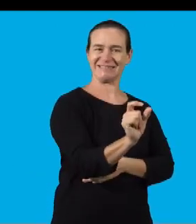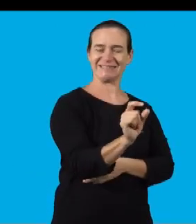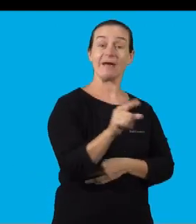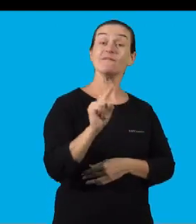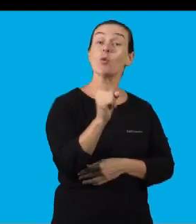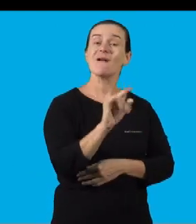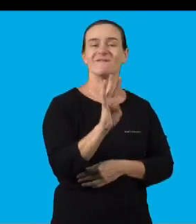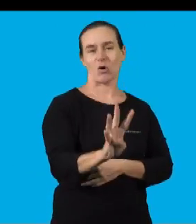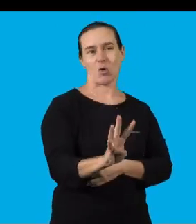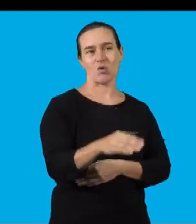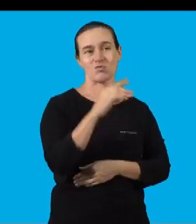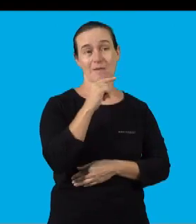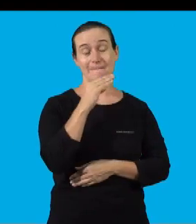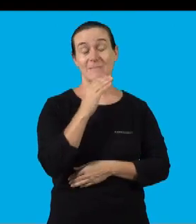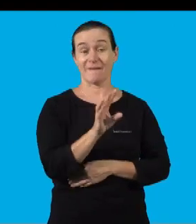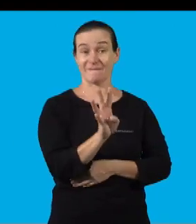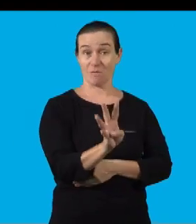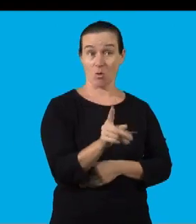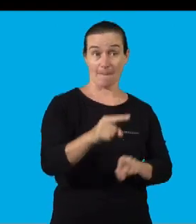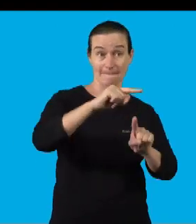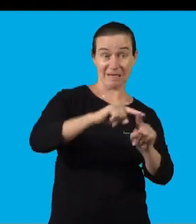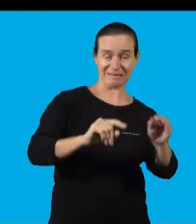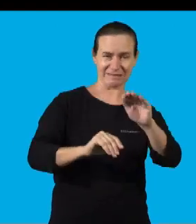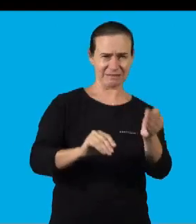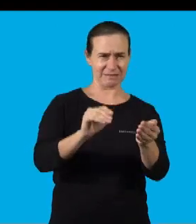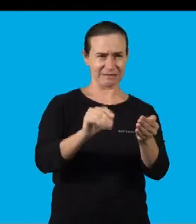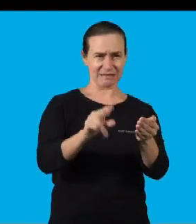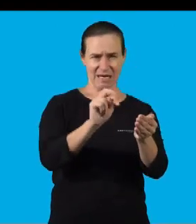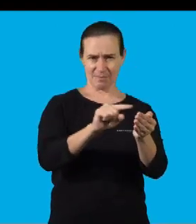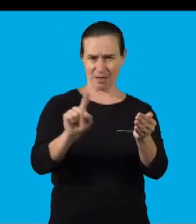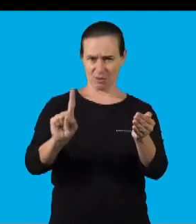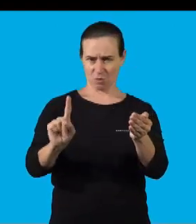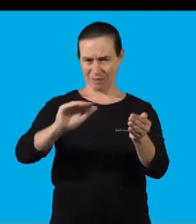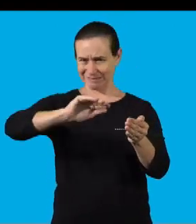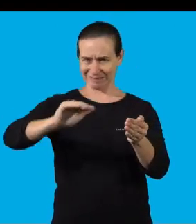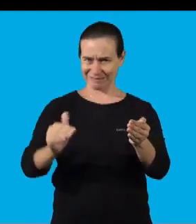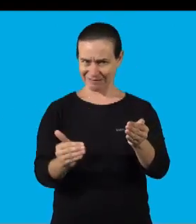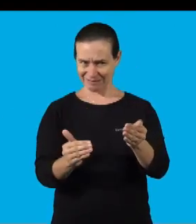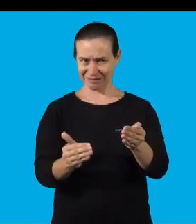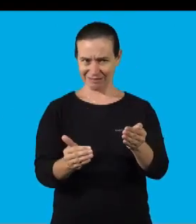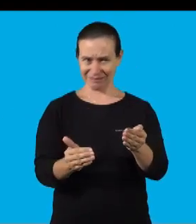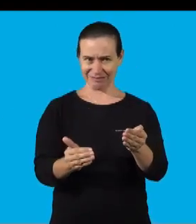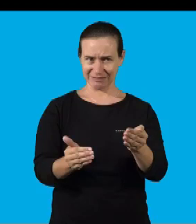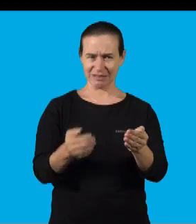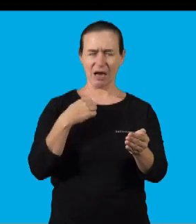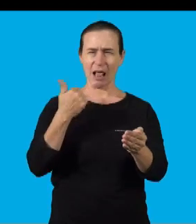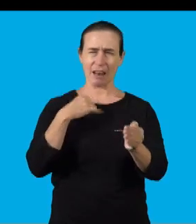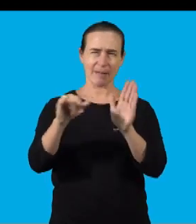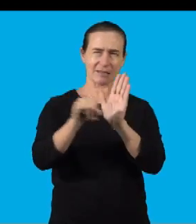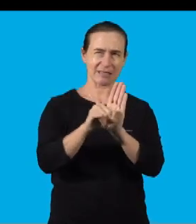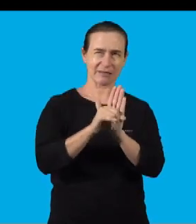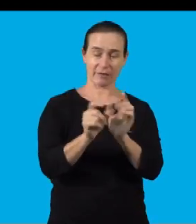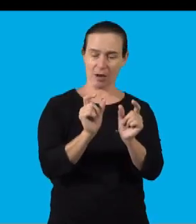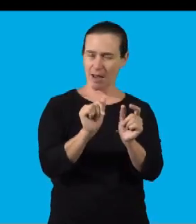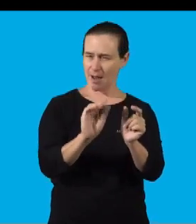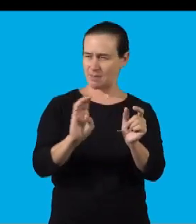is 4, and we are going to add this to an n minus 1. Remember, we are trying to find the nth